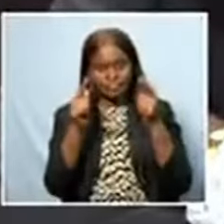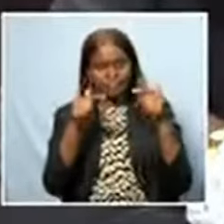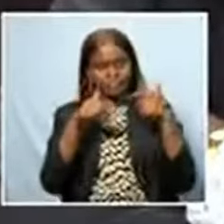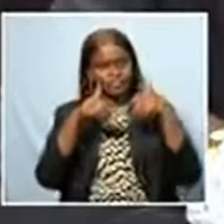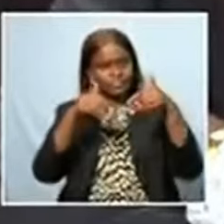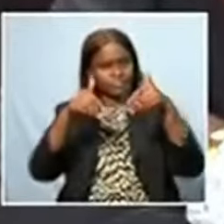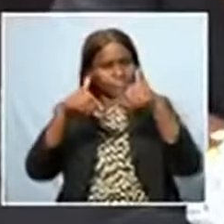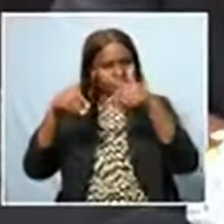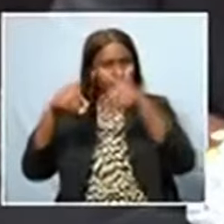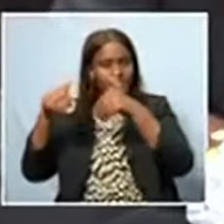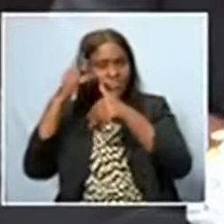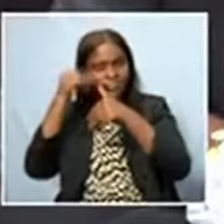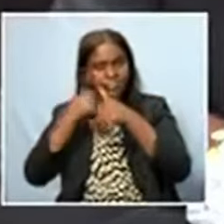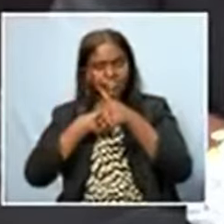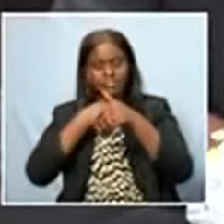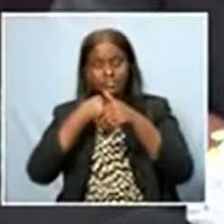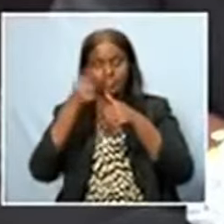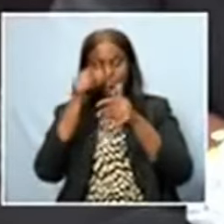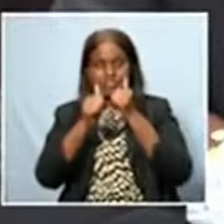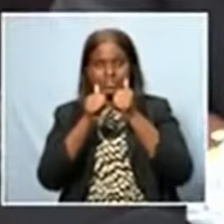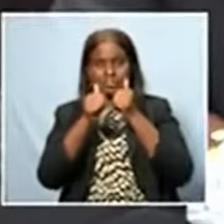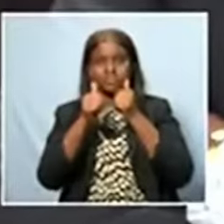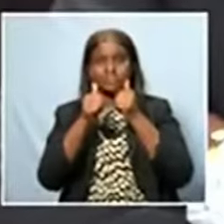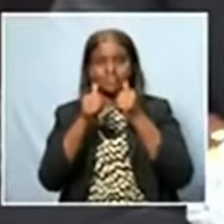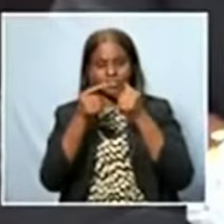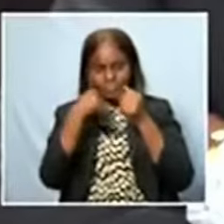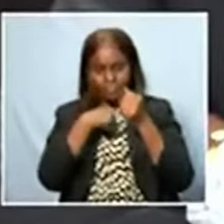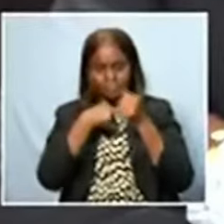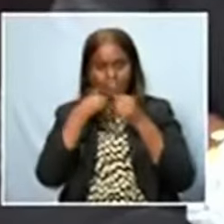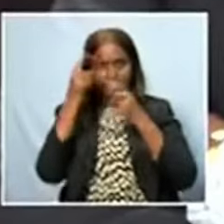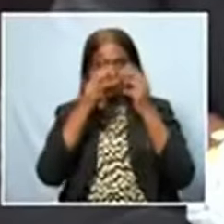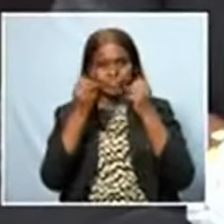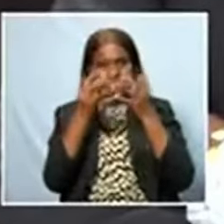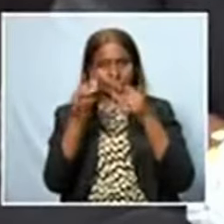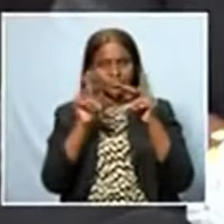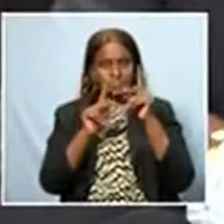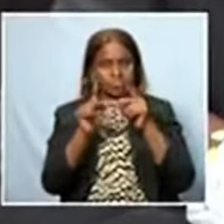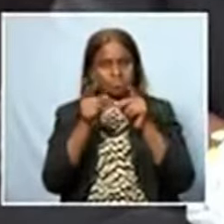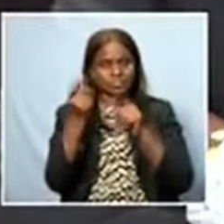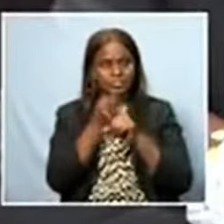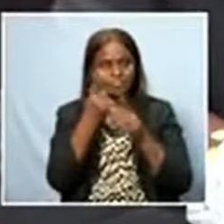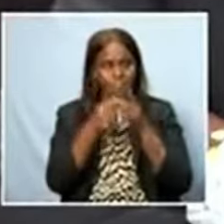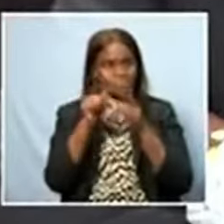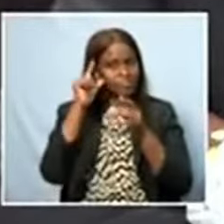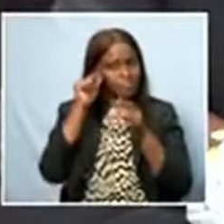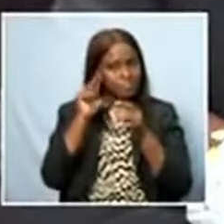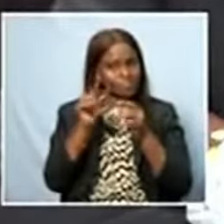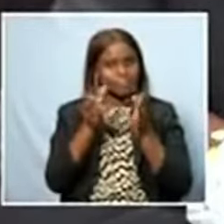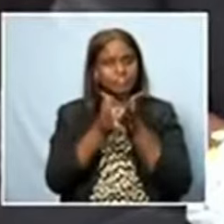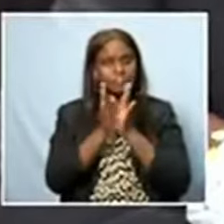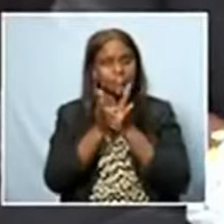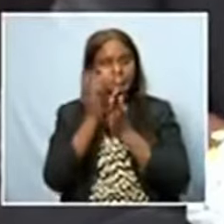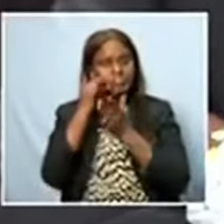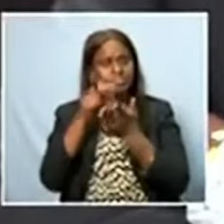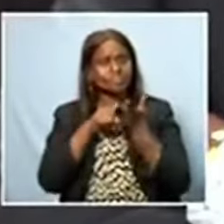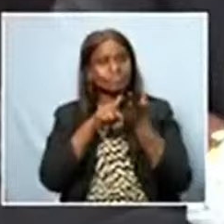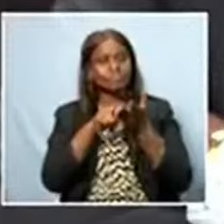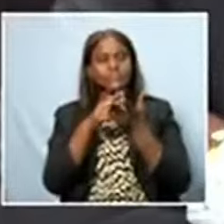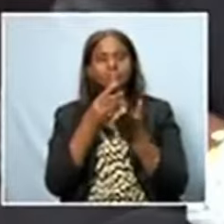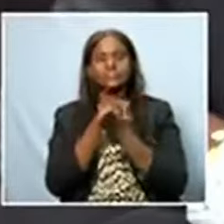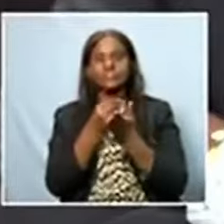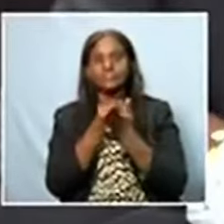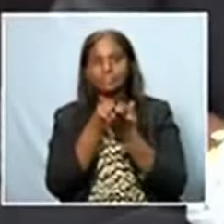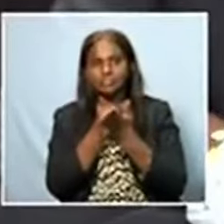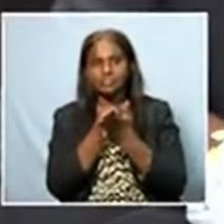buses. Why I say this, it concerns me because most of the people come from Lundazi, they'll be asking for transport money